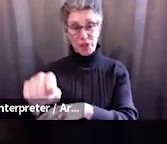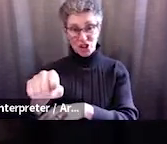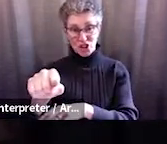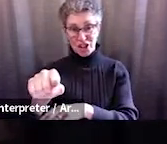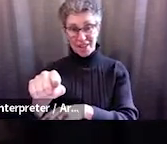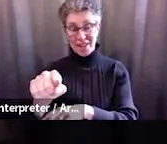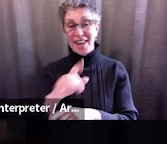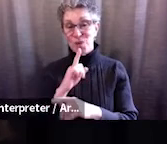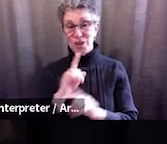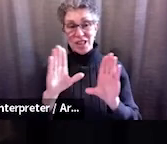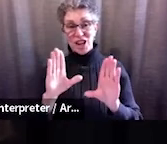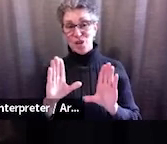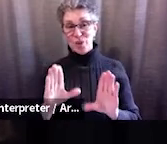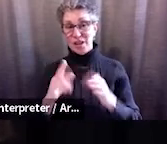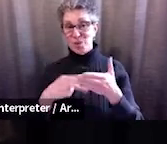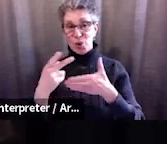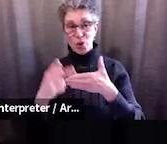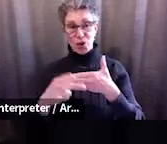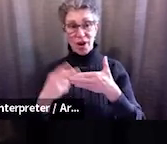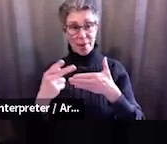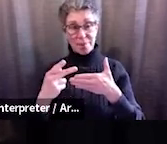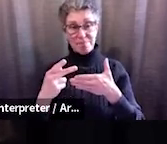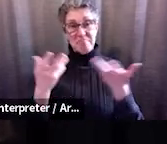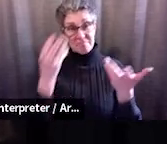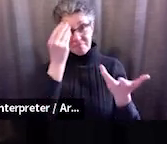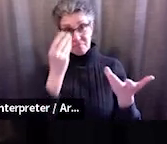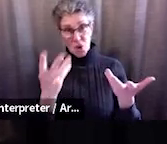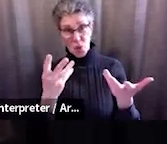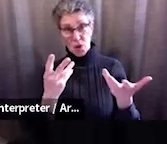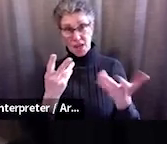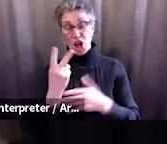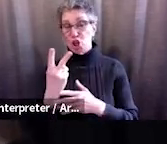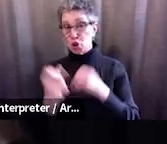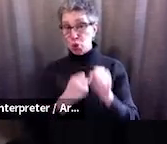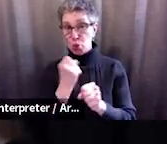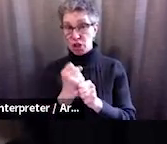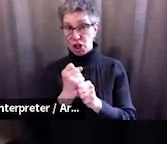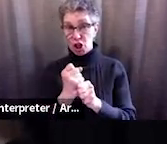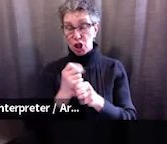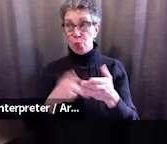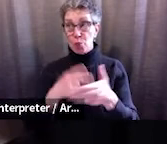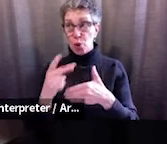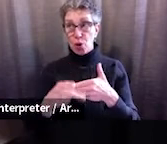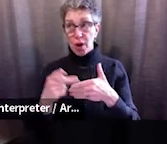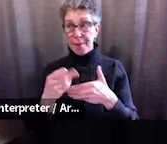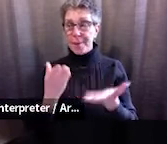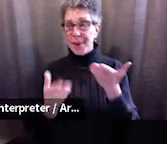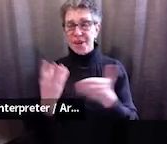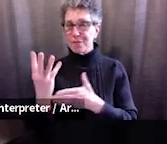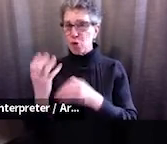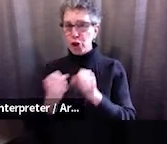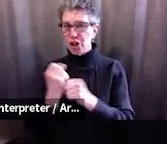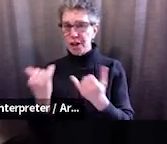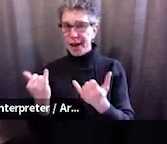was a great program. The first year, because it's a two-year program with an optional third and maybe even fourth now. I'm pretty sure they have a fourth